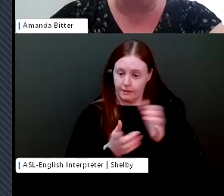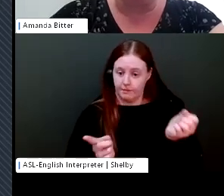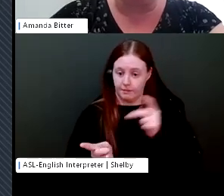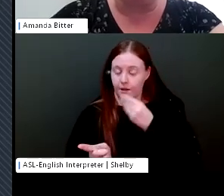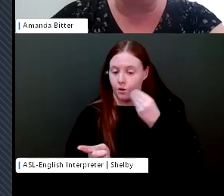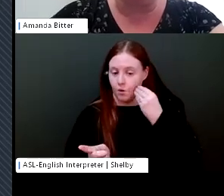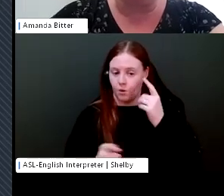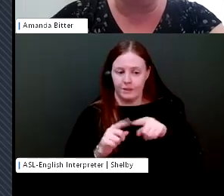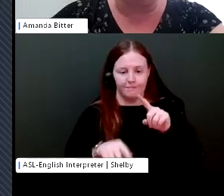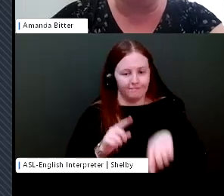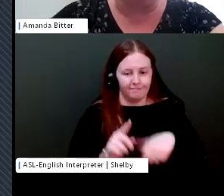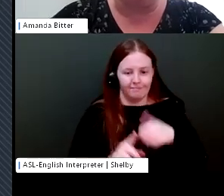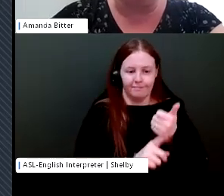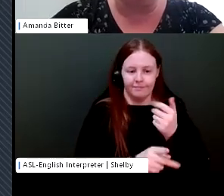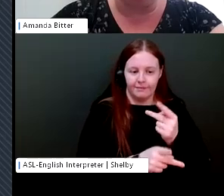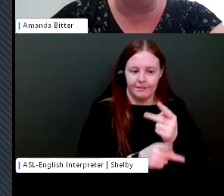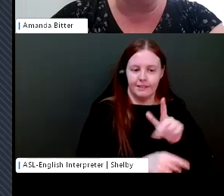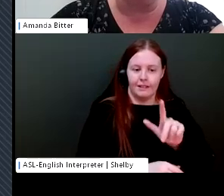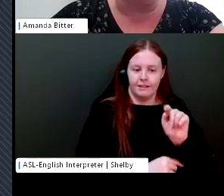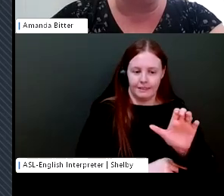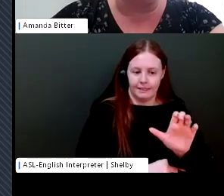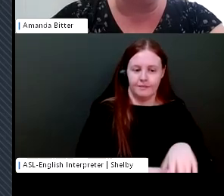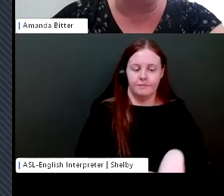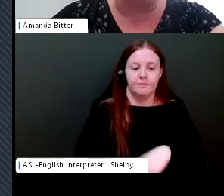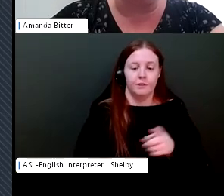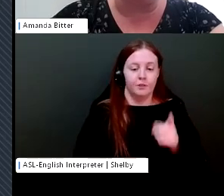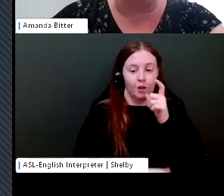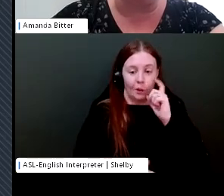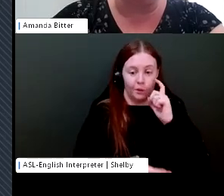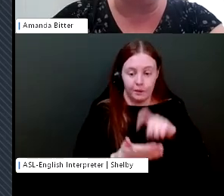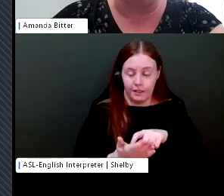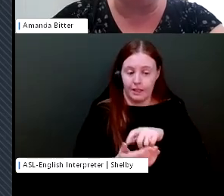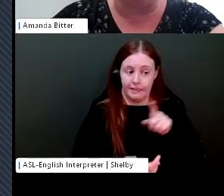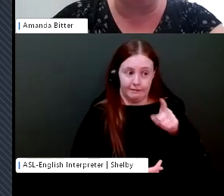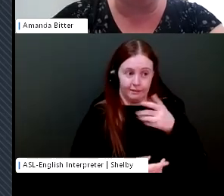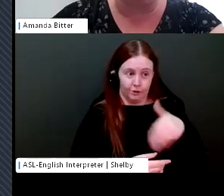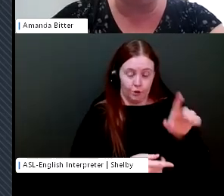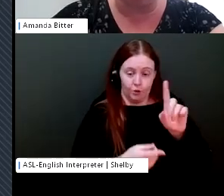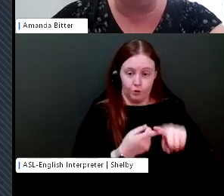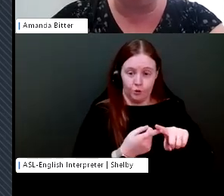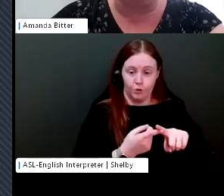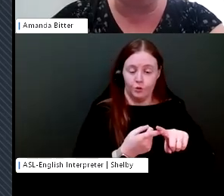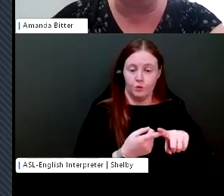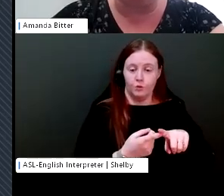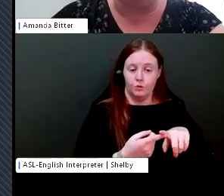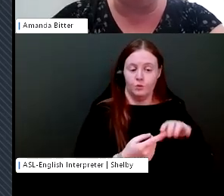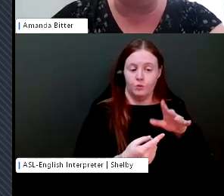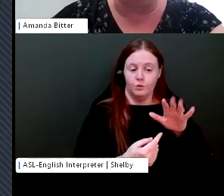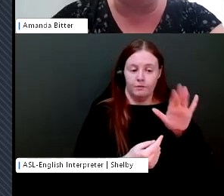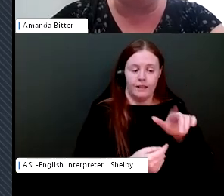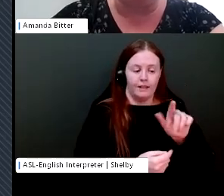issue. So Nada didn't realize if he goes to long-term care, so does his old age security and